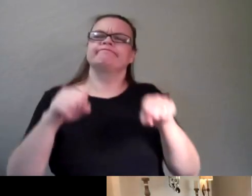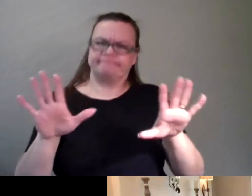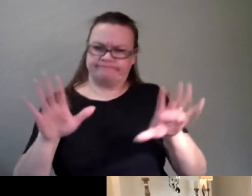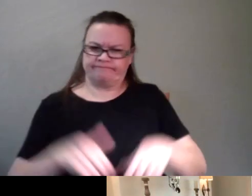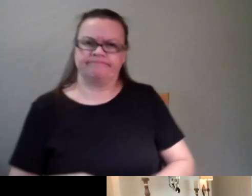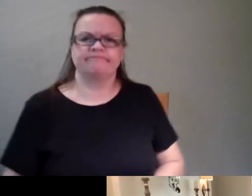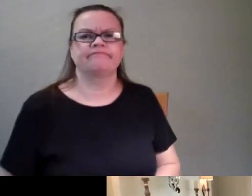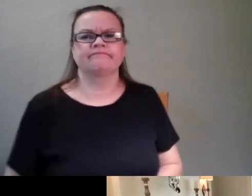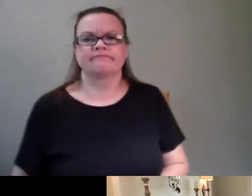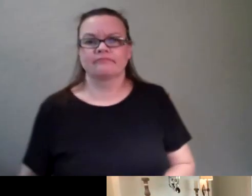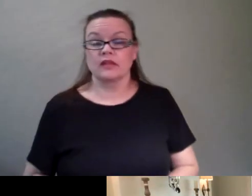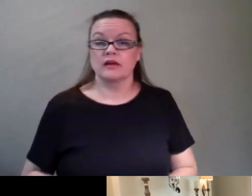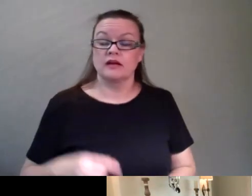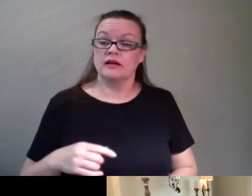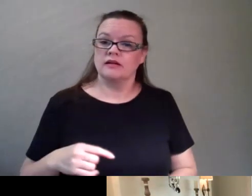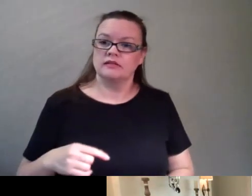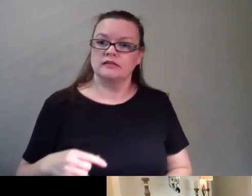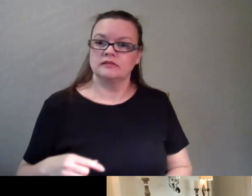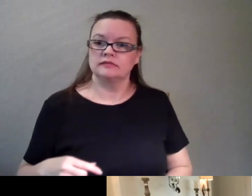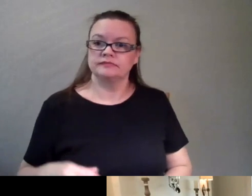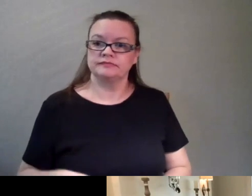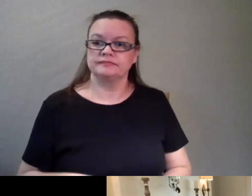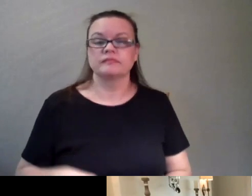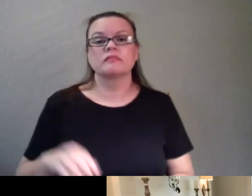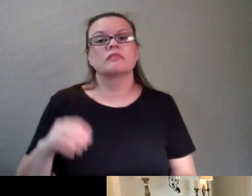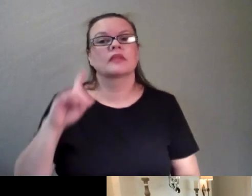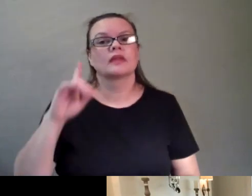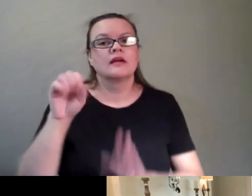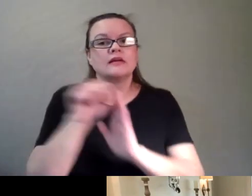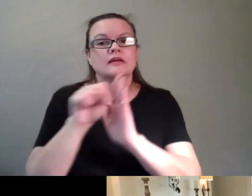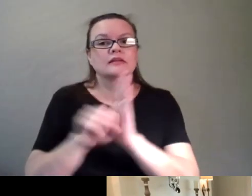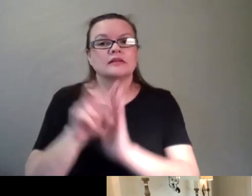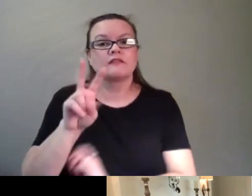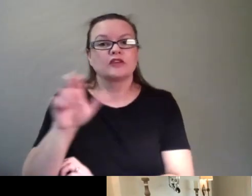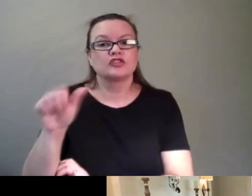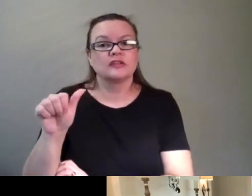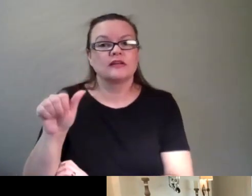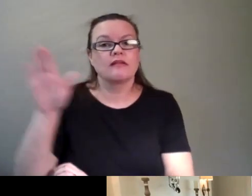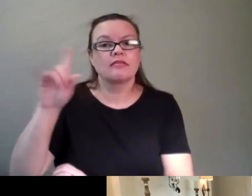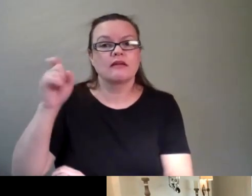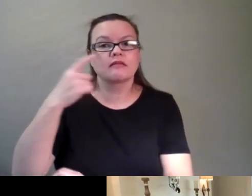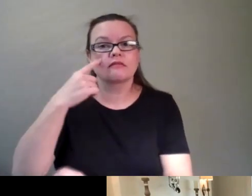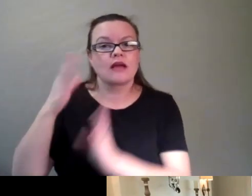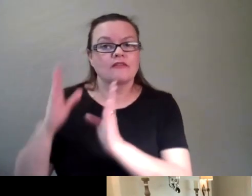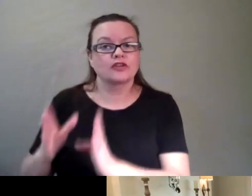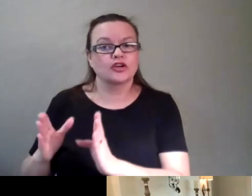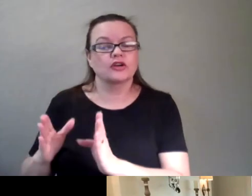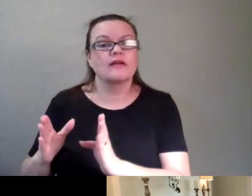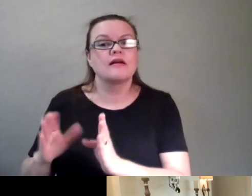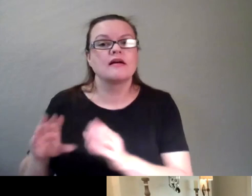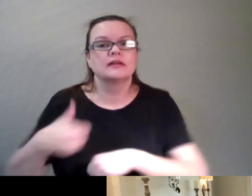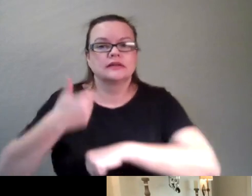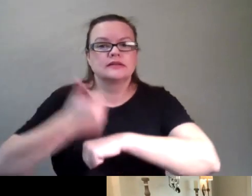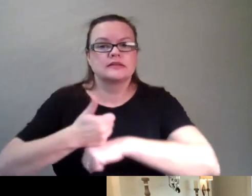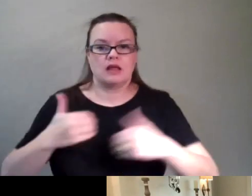we did the Youngkin campaign for governor in Virginia. And our last poll, which finished